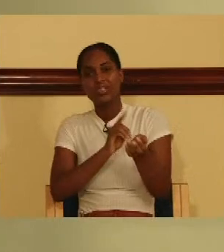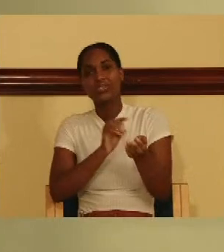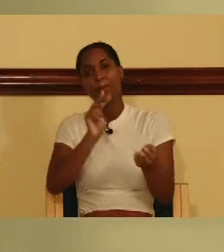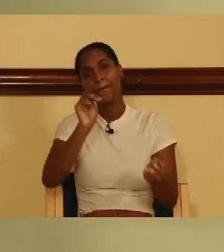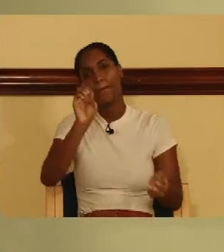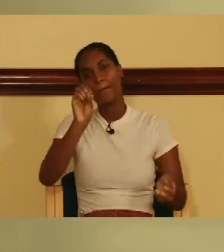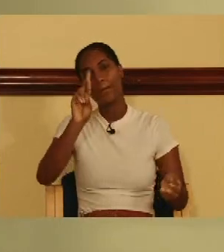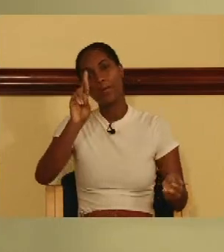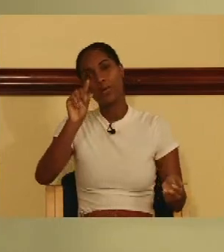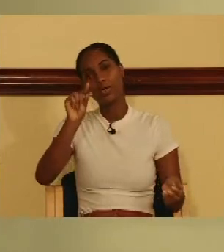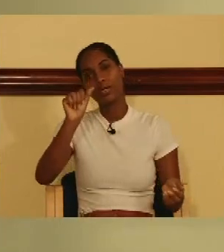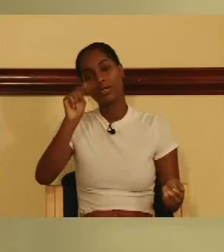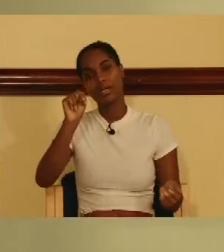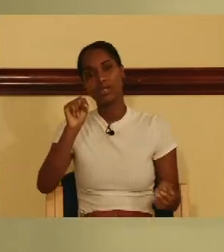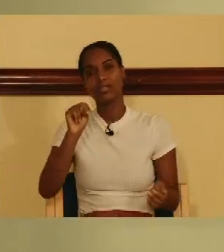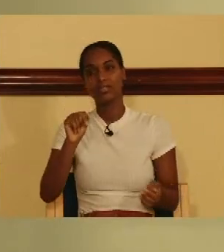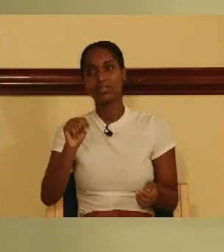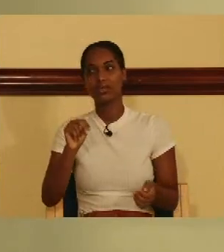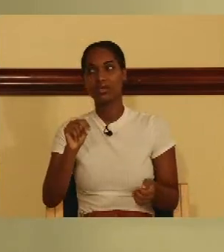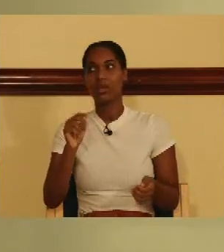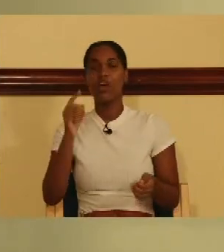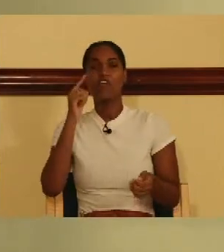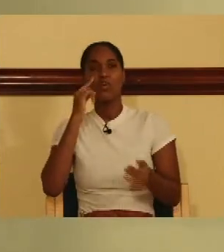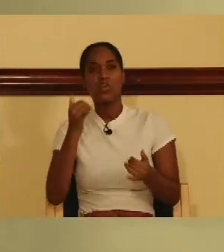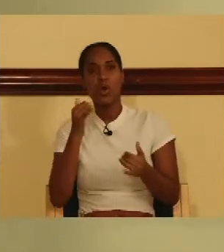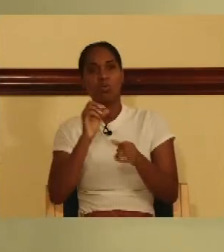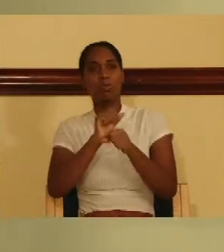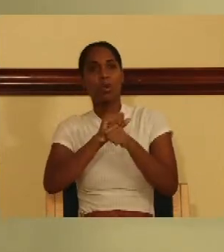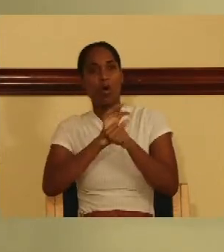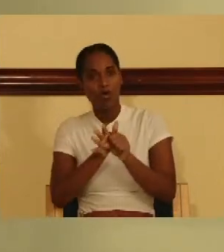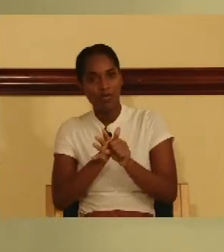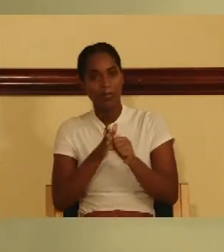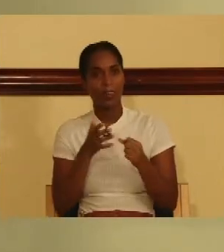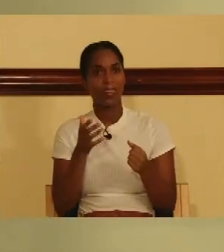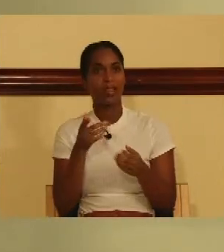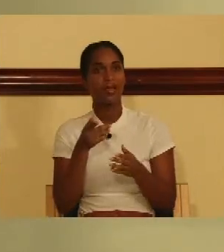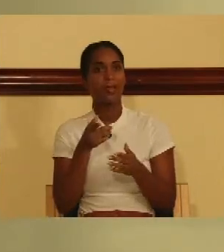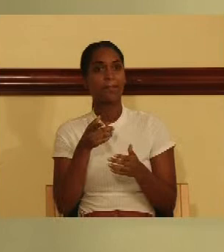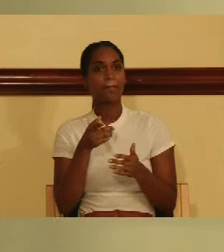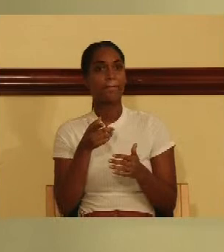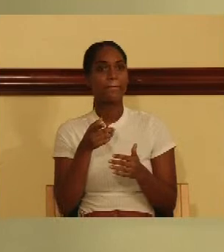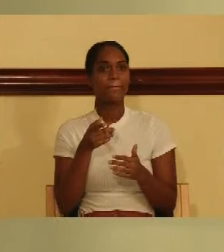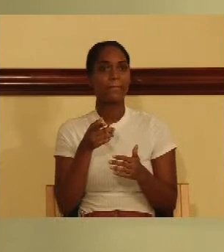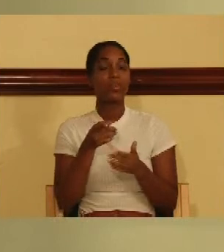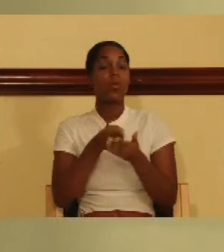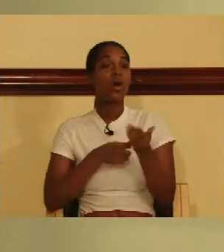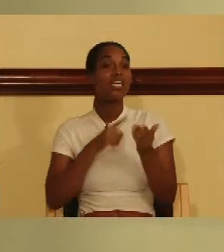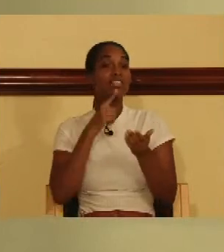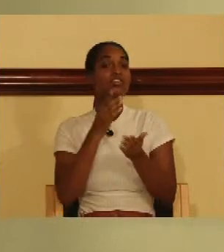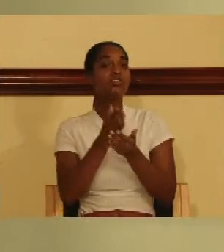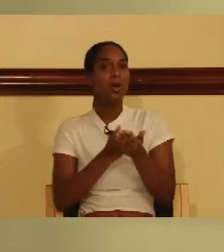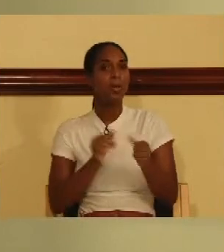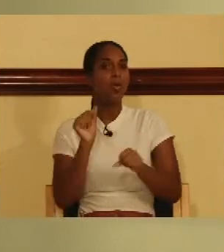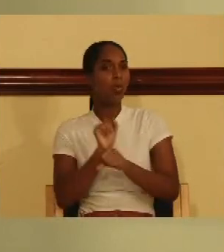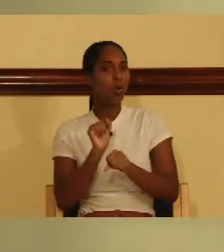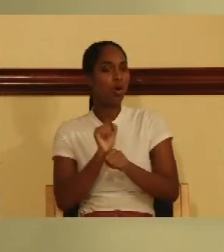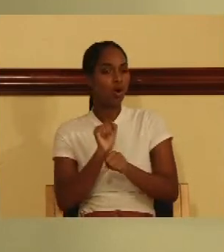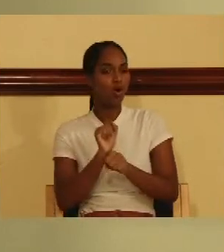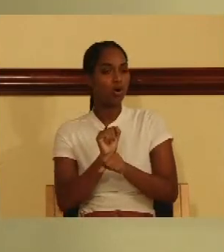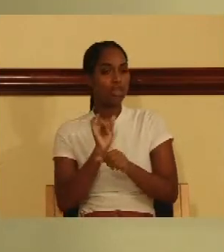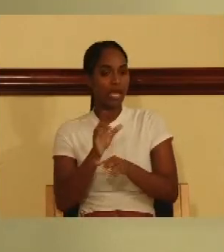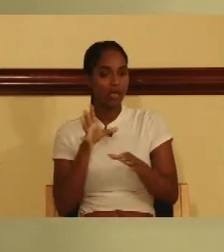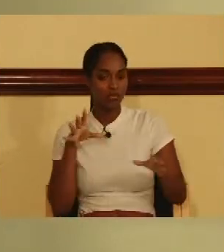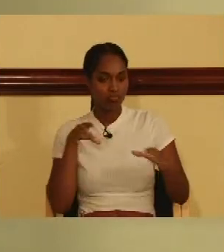Anderson Morgan, it's come to you, especially in light of COVID-19. What is some of the work being done to